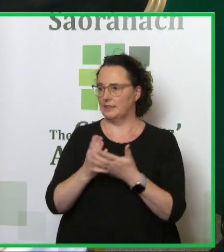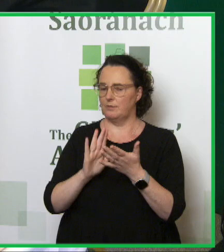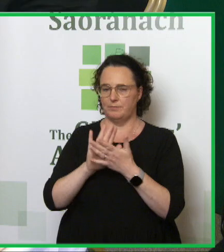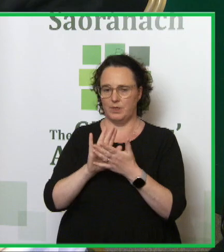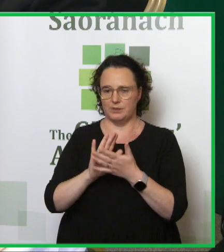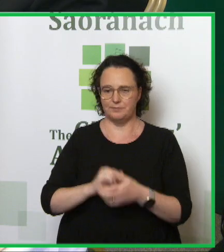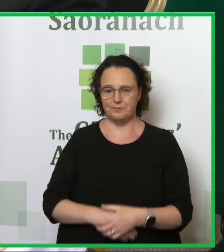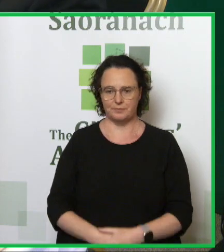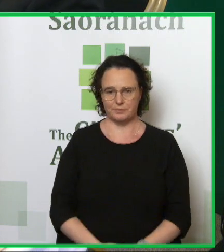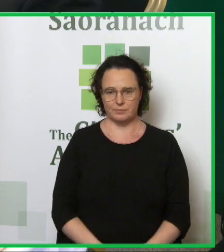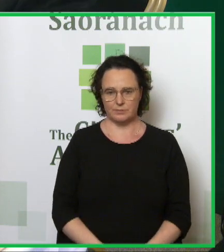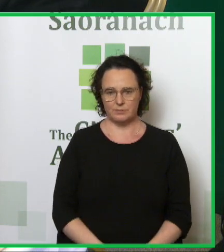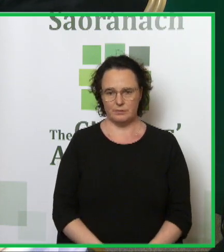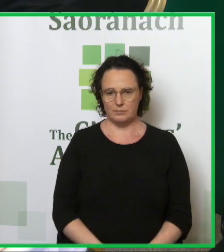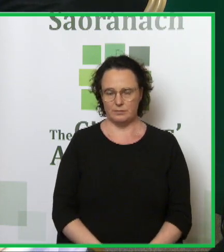Okay.